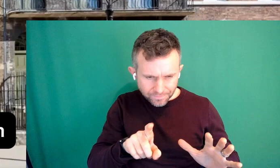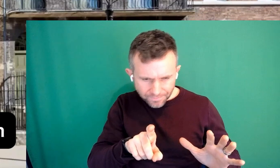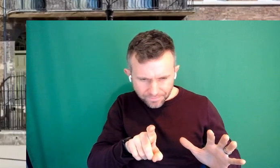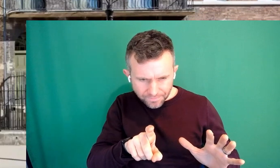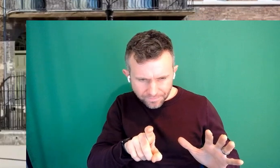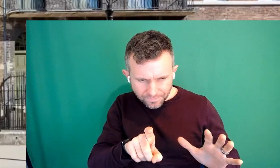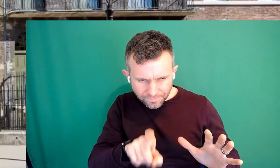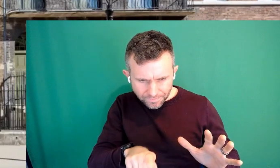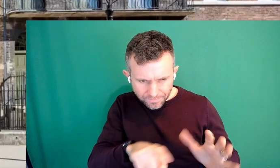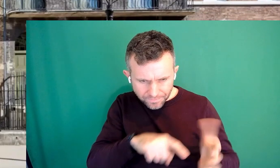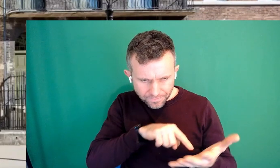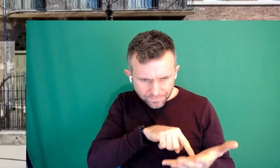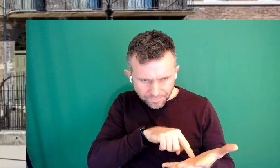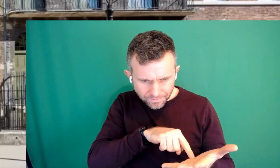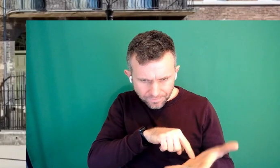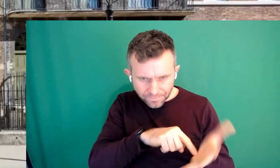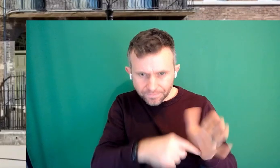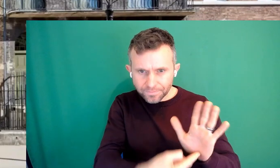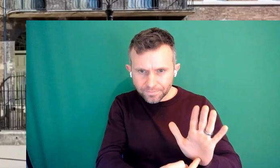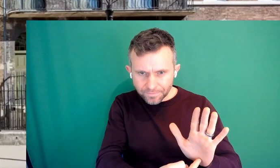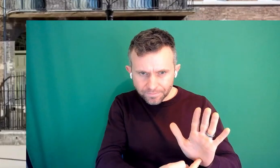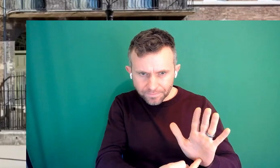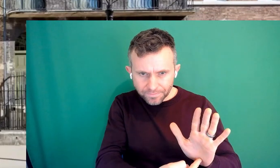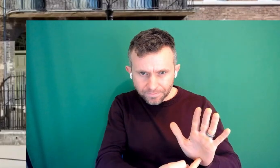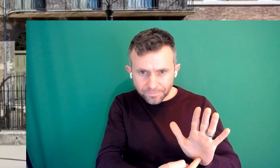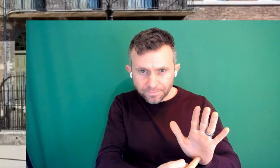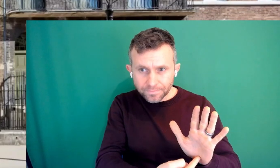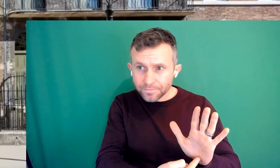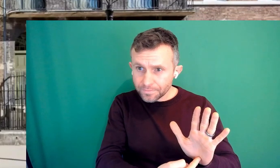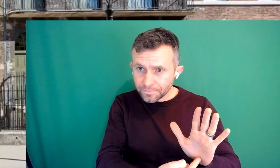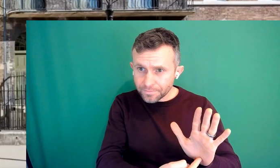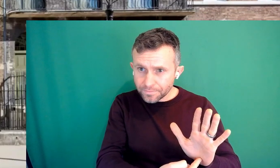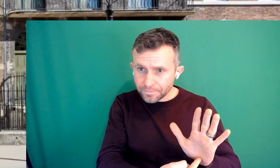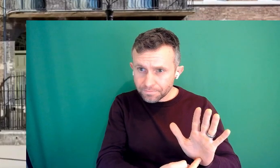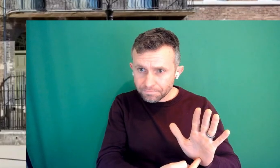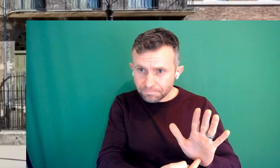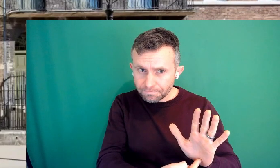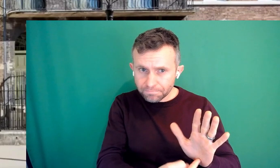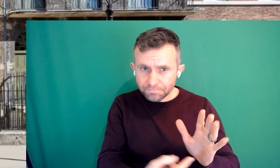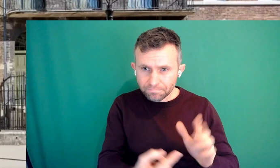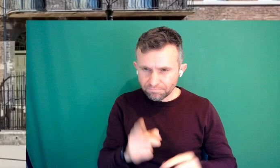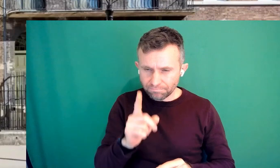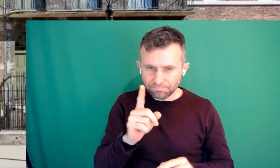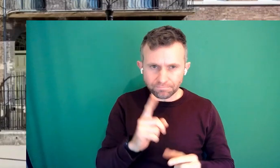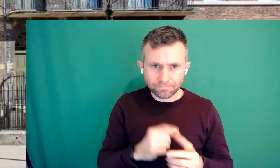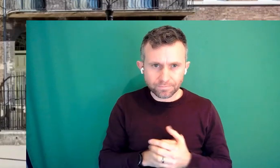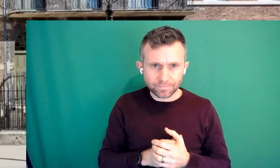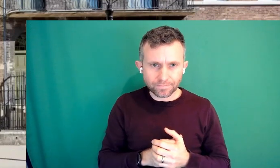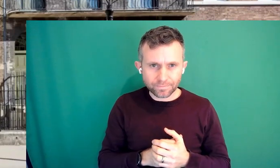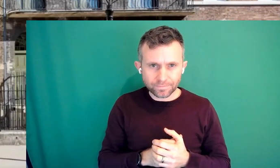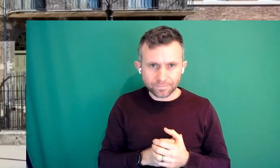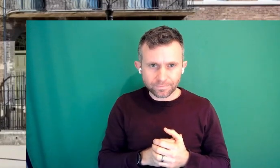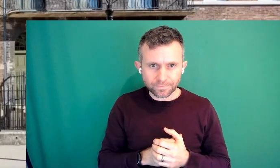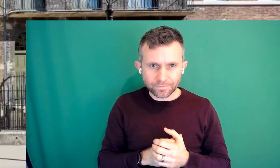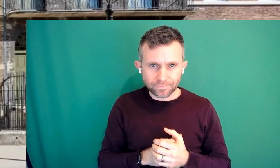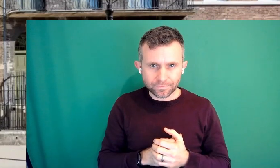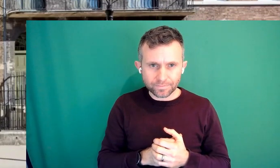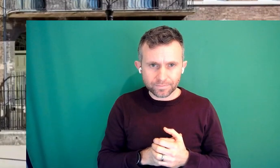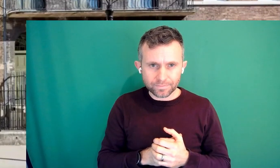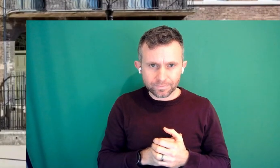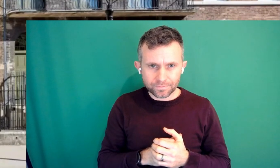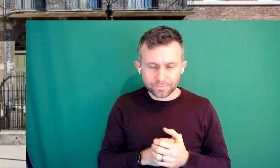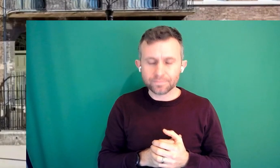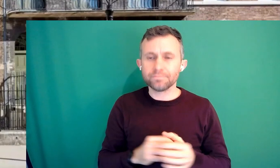museum on a very bright and sunny day. There are just three buildings. From left to right, numbers